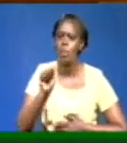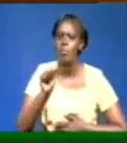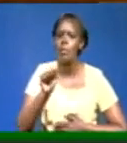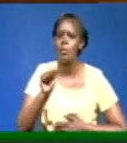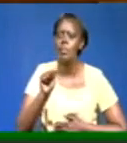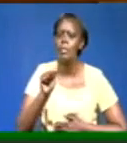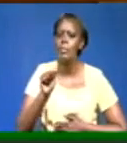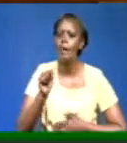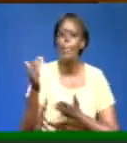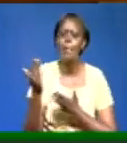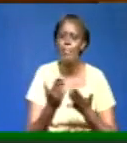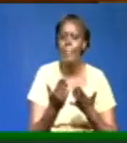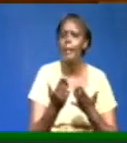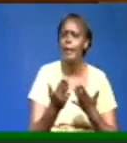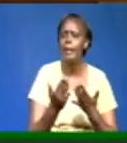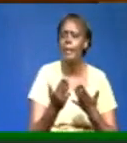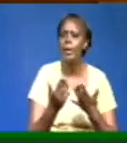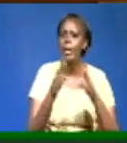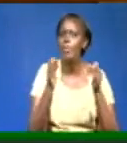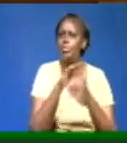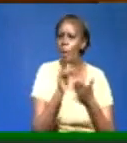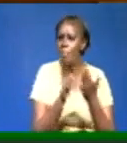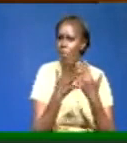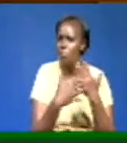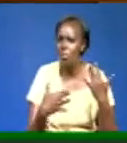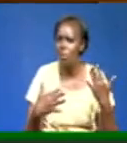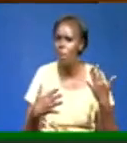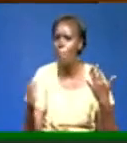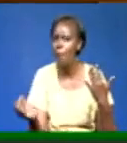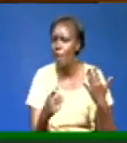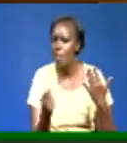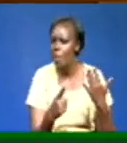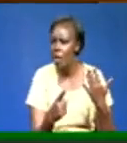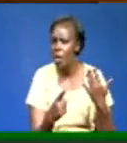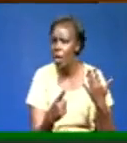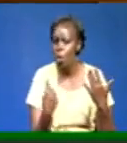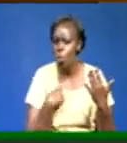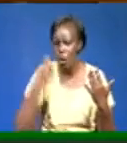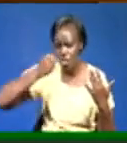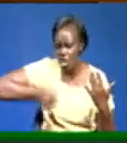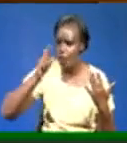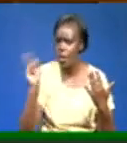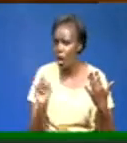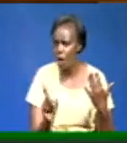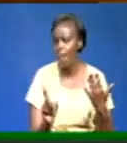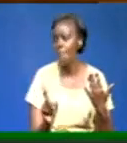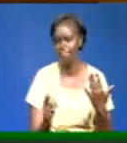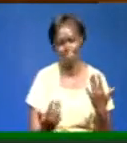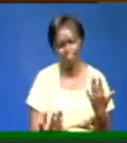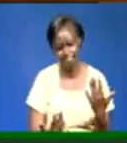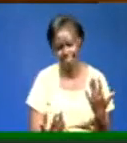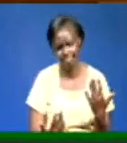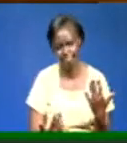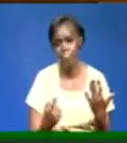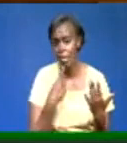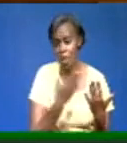periods on this floor, you are actually making it worse, because we didn't judge her on that. And I just want to tell you